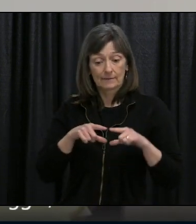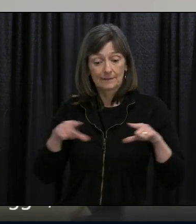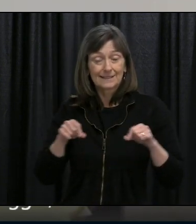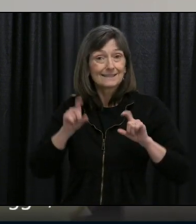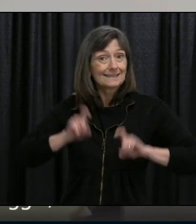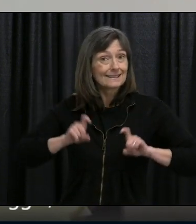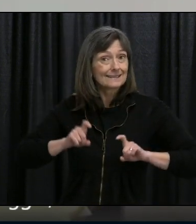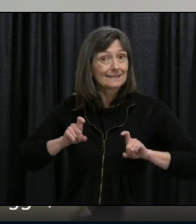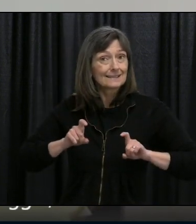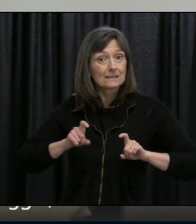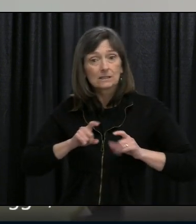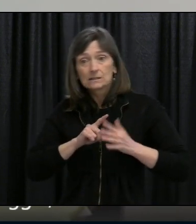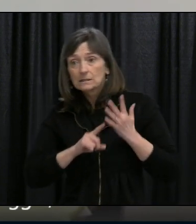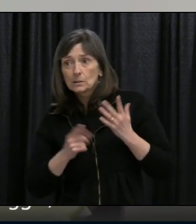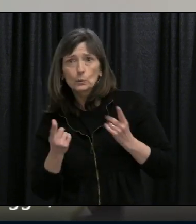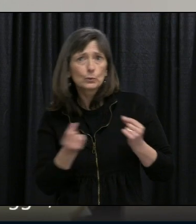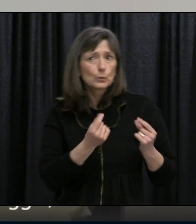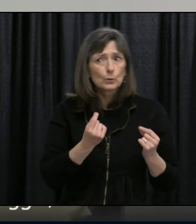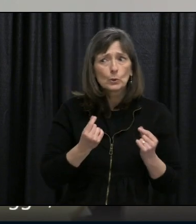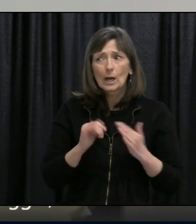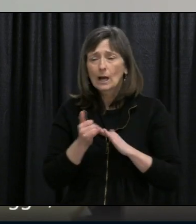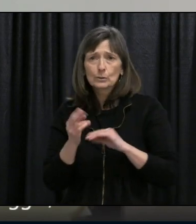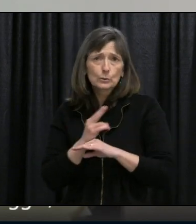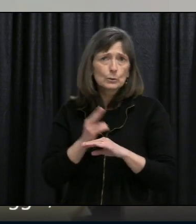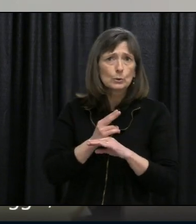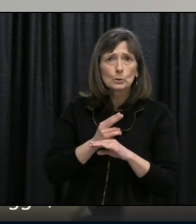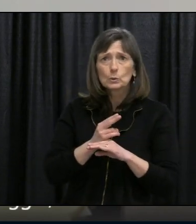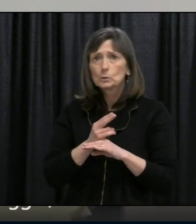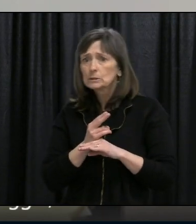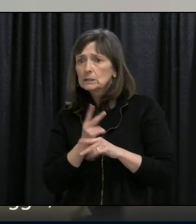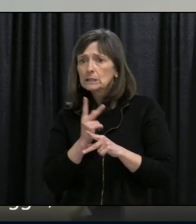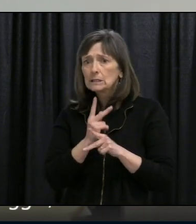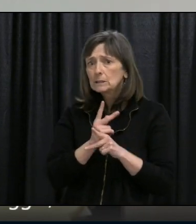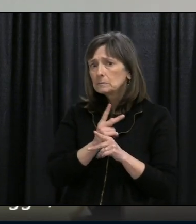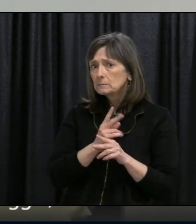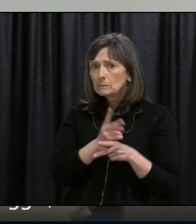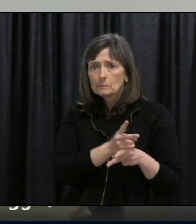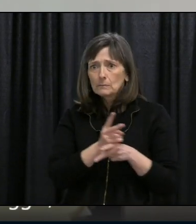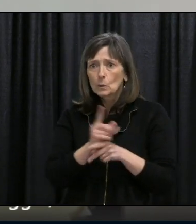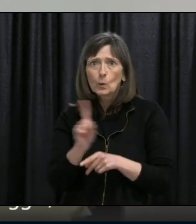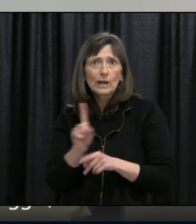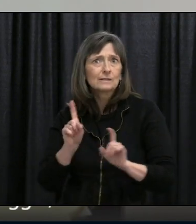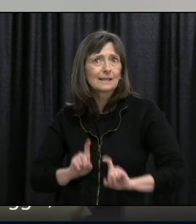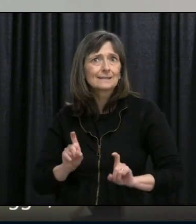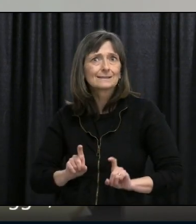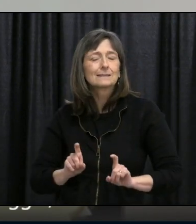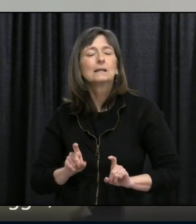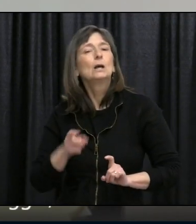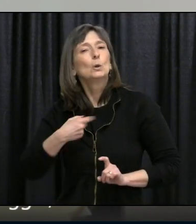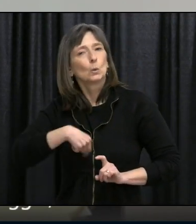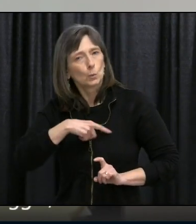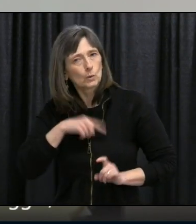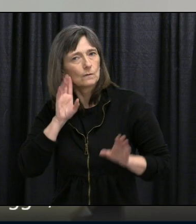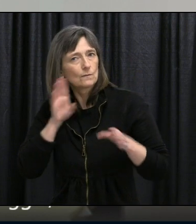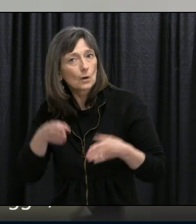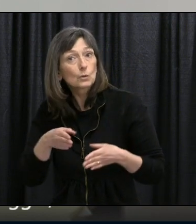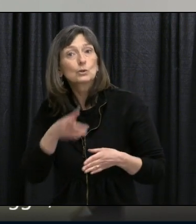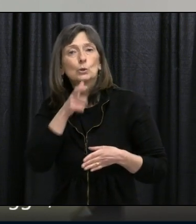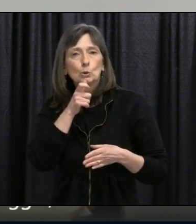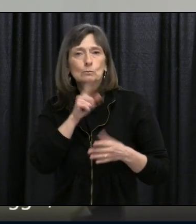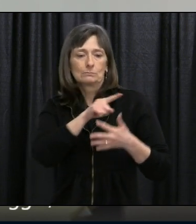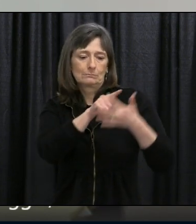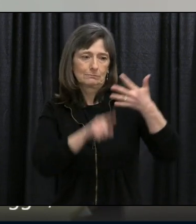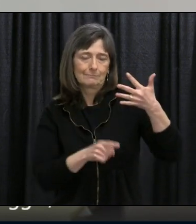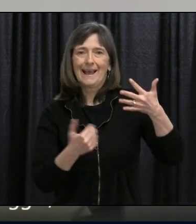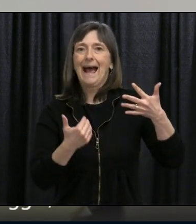have expanded our criteria only on the basis of those groups for whom there is clear evidence that a